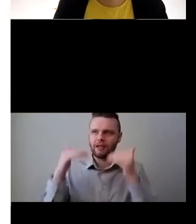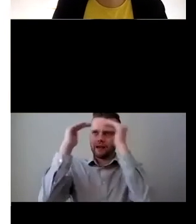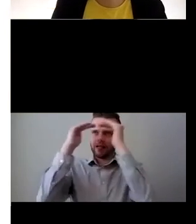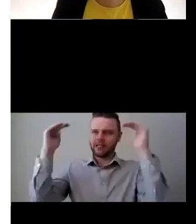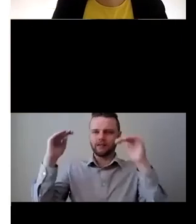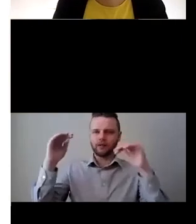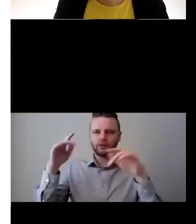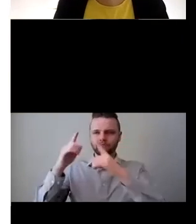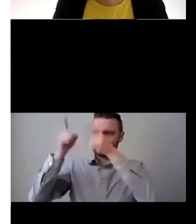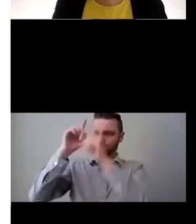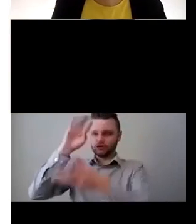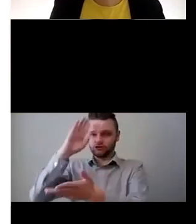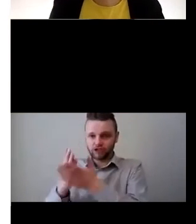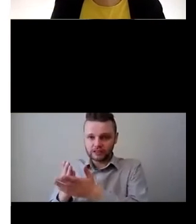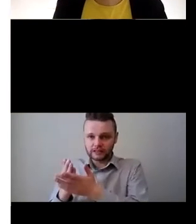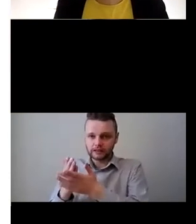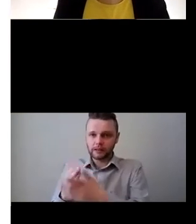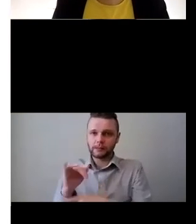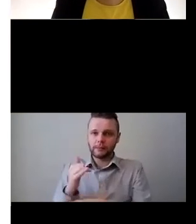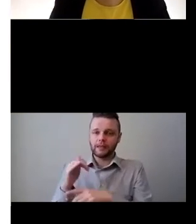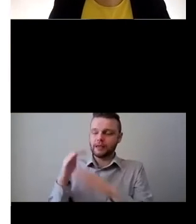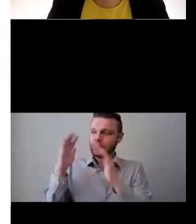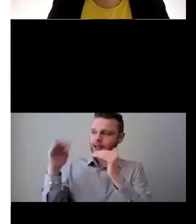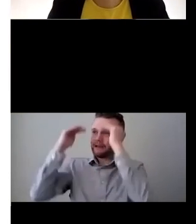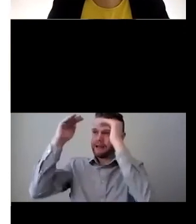trust, which may be sometimes higher than trust